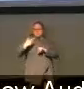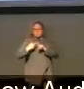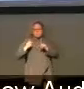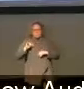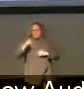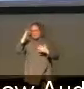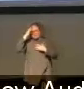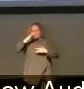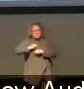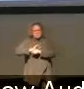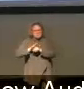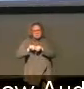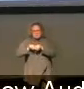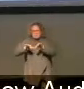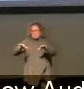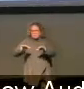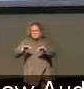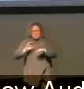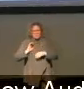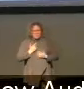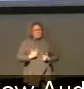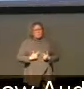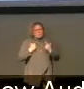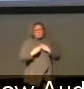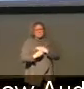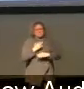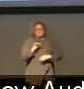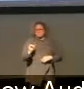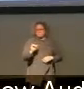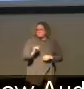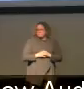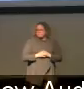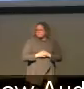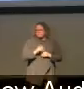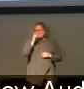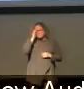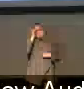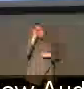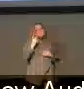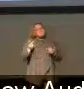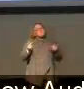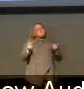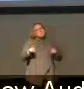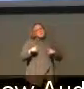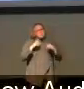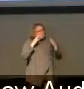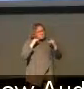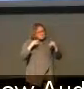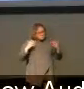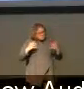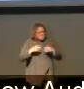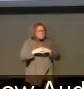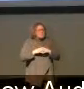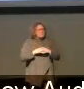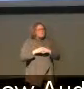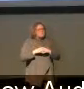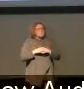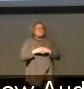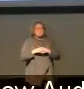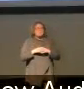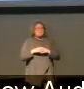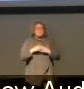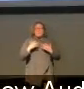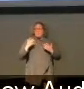them have been our own. So what we want to make sure occurs is that your return to work after isolation,